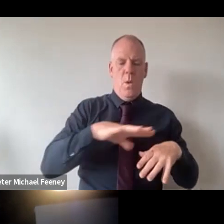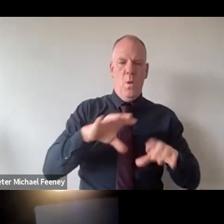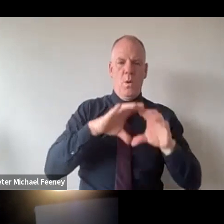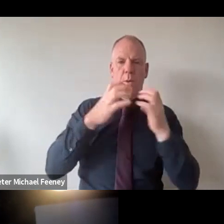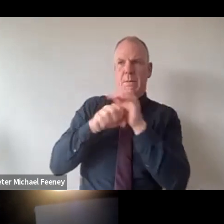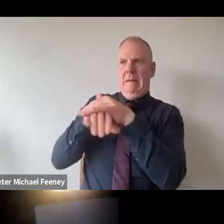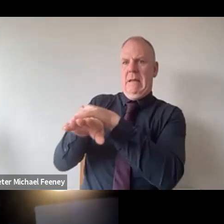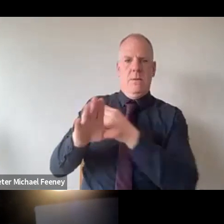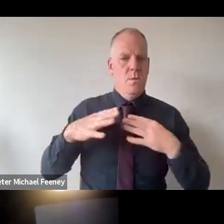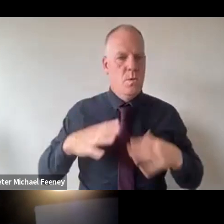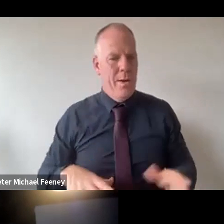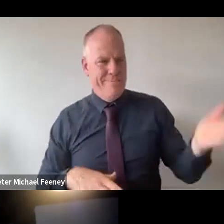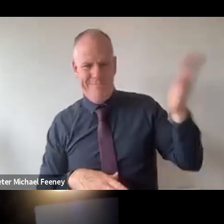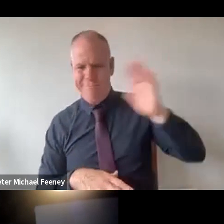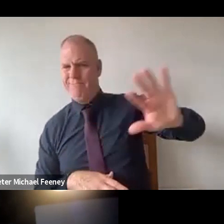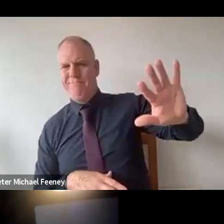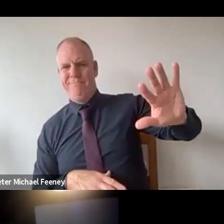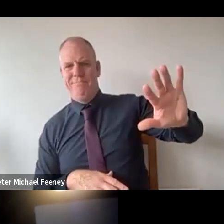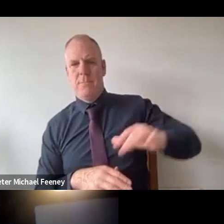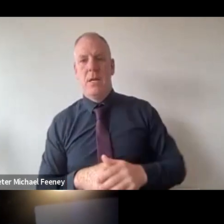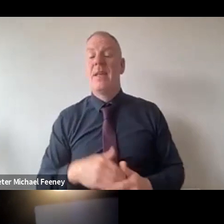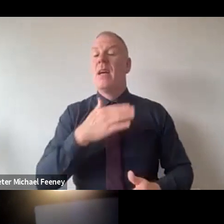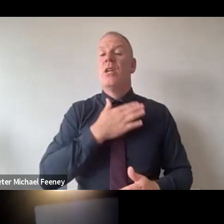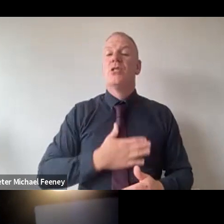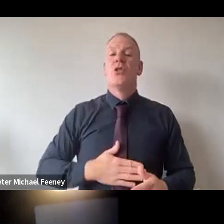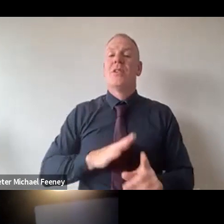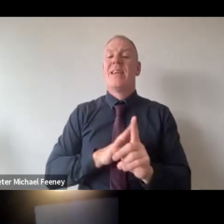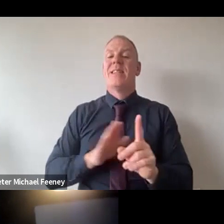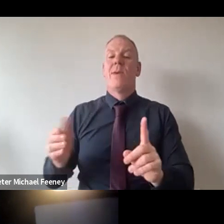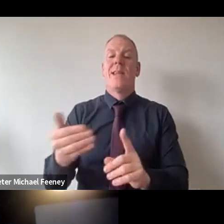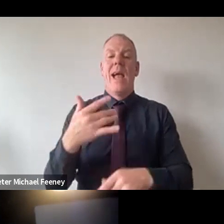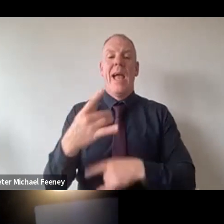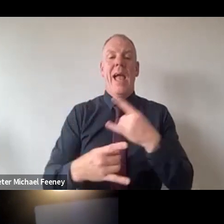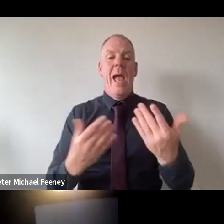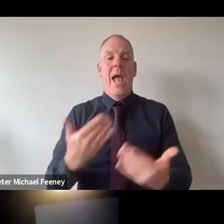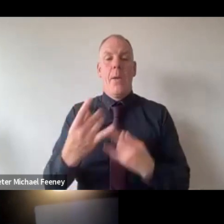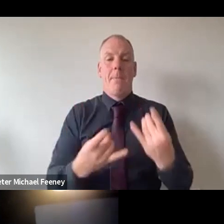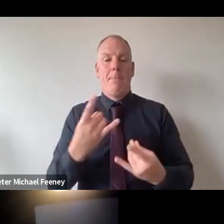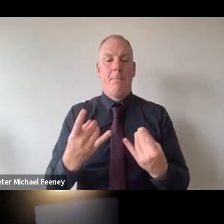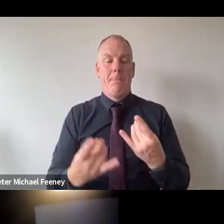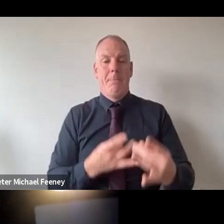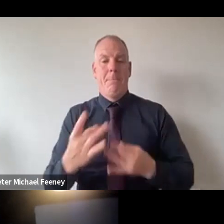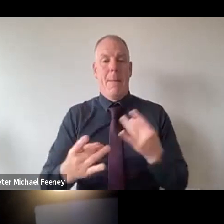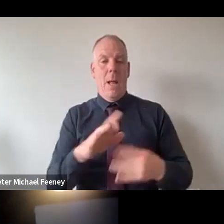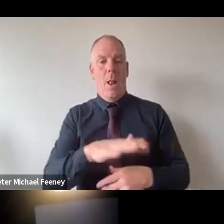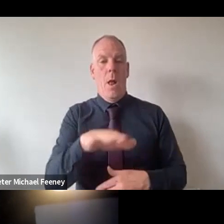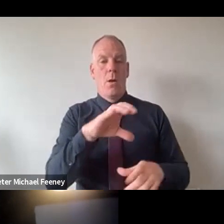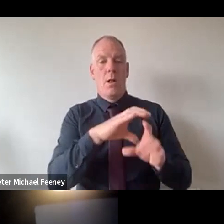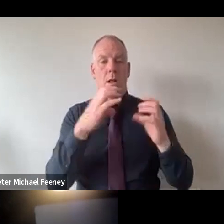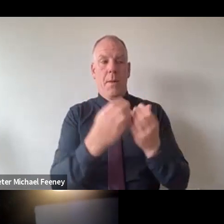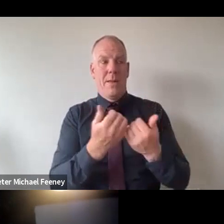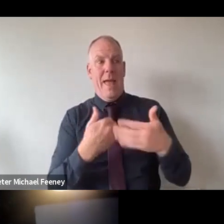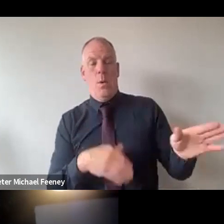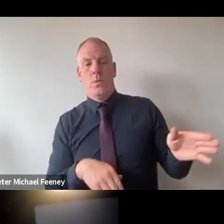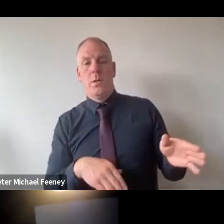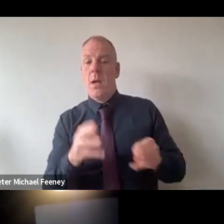anywhere near their services. And I'll just give an indirect way of how they keep the local community out. So a lot of the gyms, and there's public gyms doing